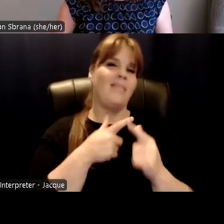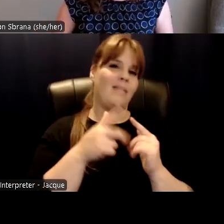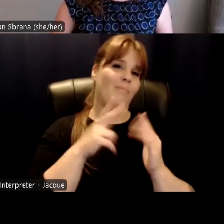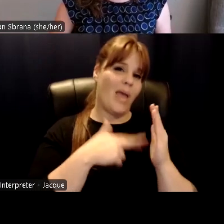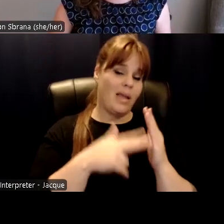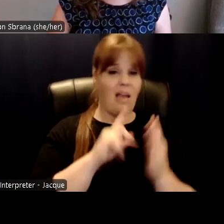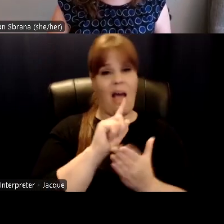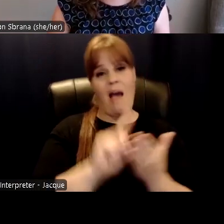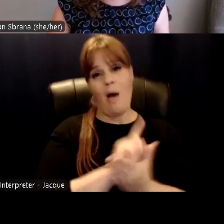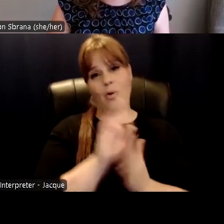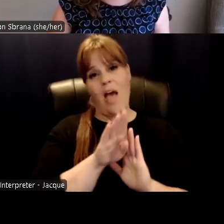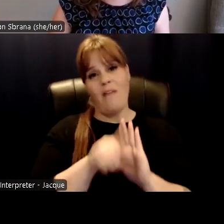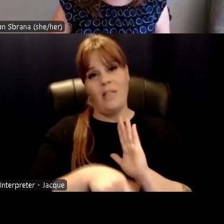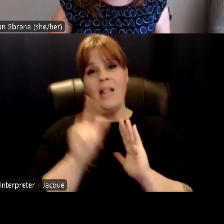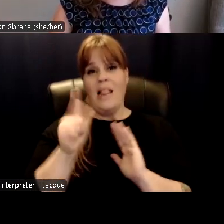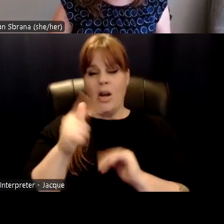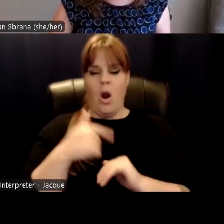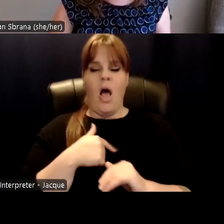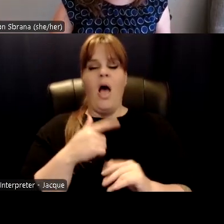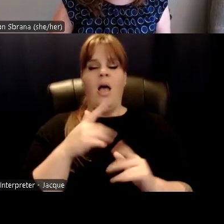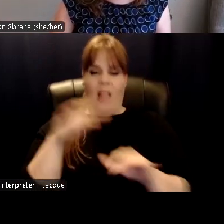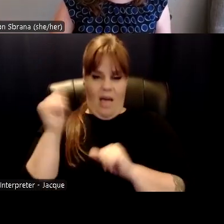I left and I got to rest for the rest of the day.